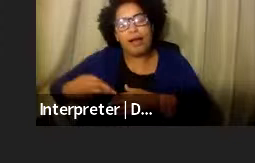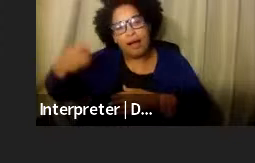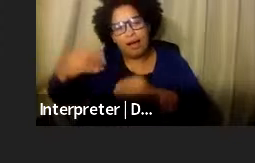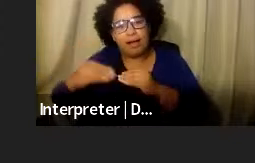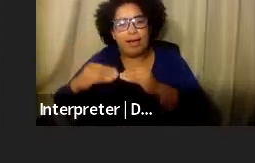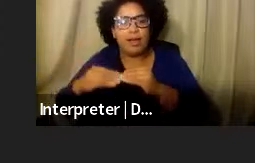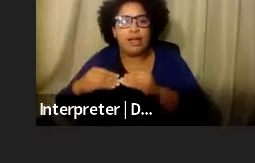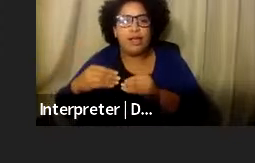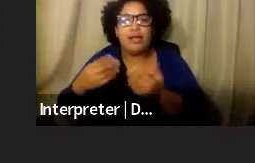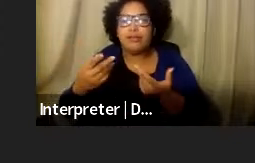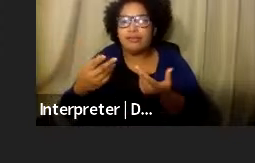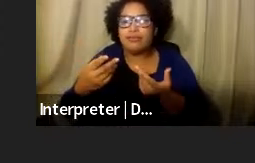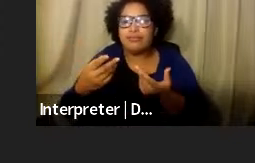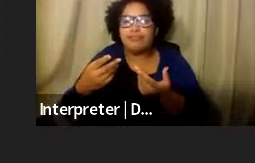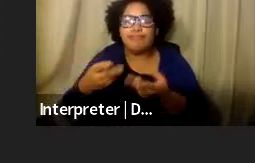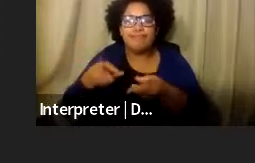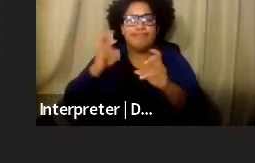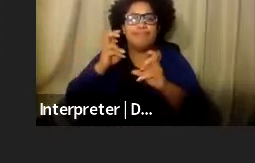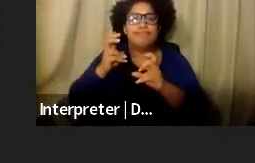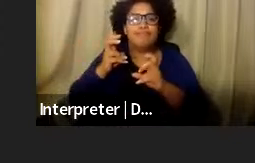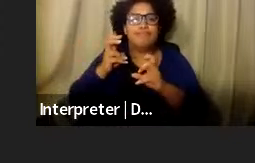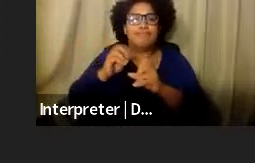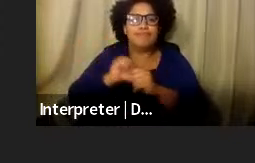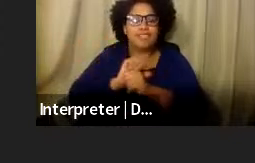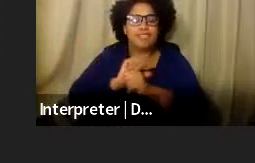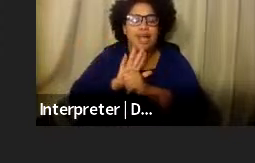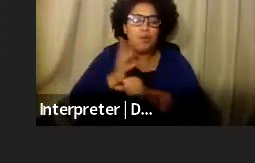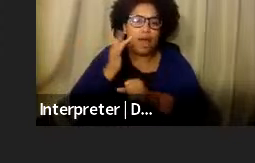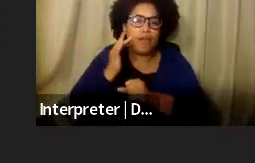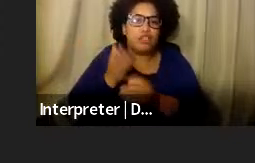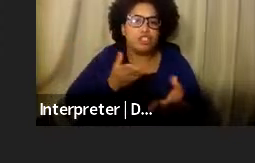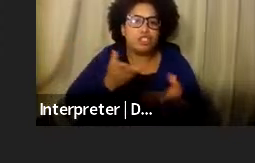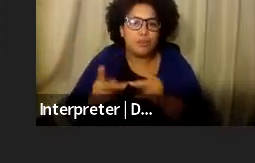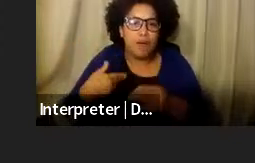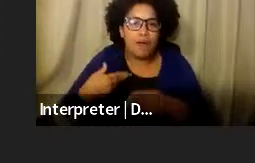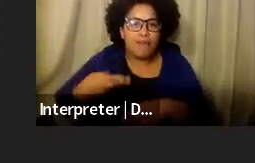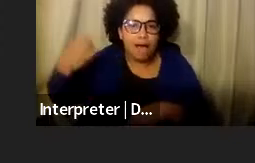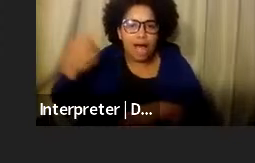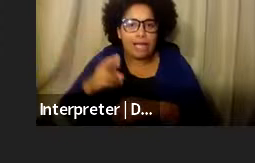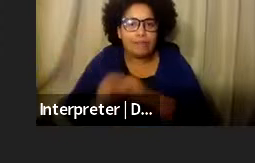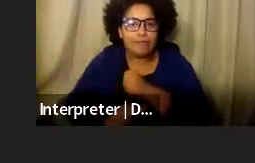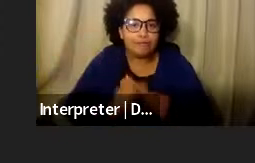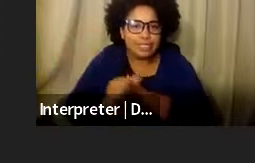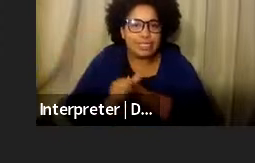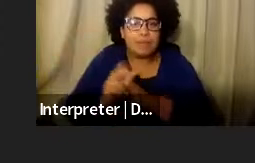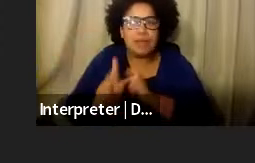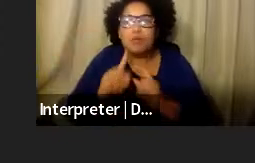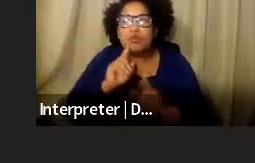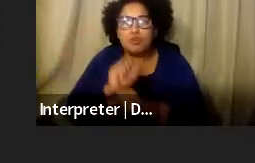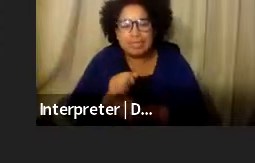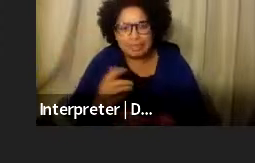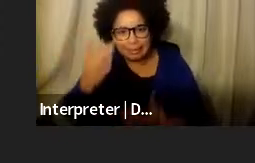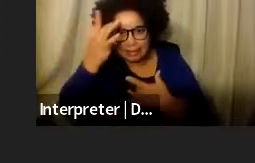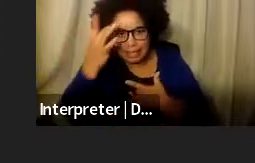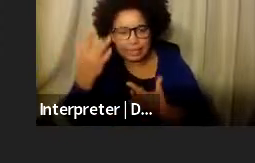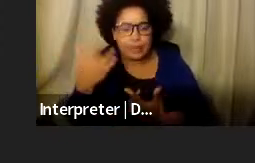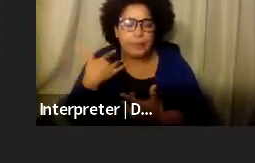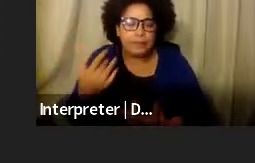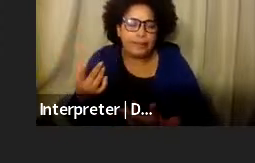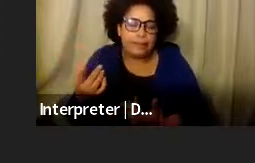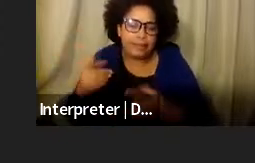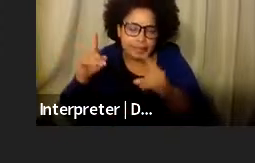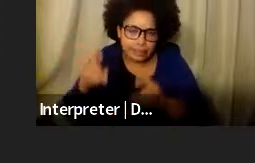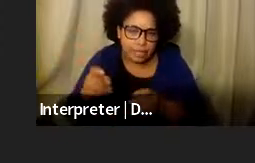because they're serving higher risk people and people with who are actually sick, and so those people tend to